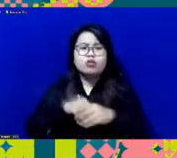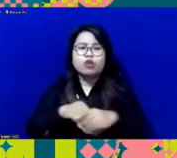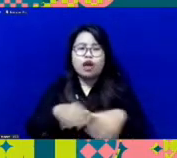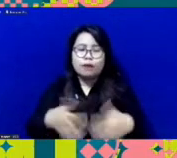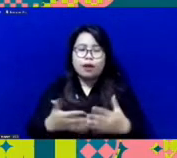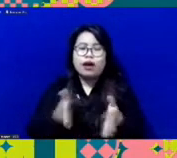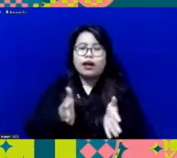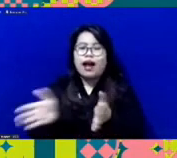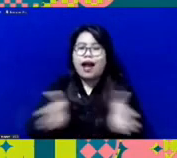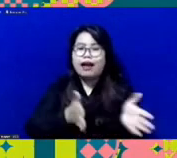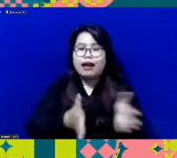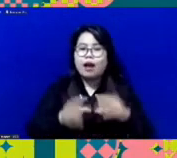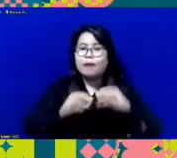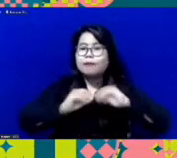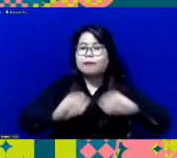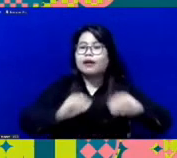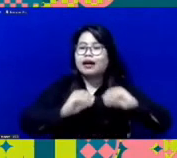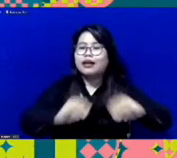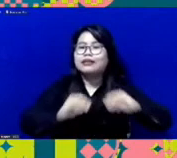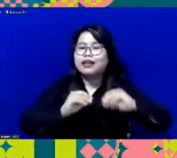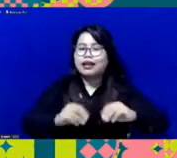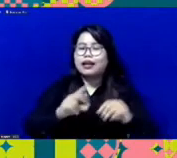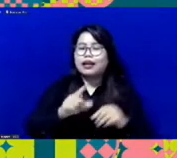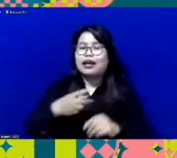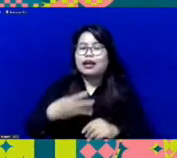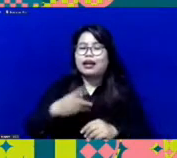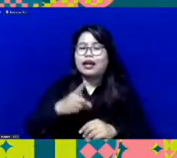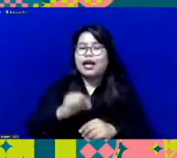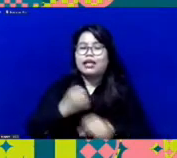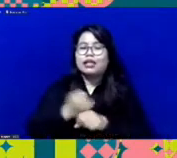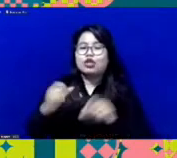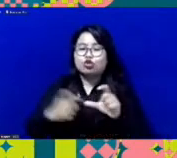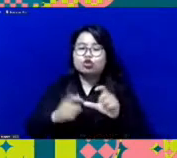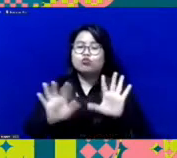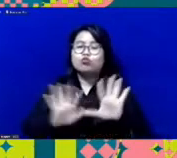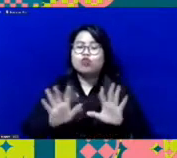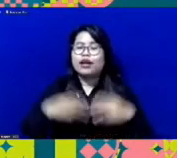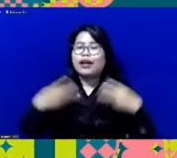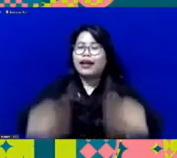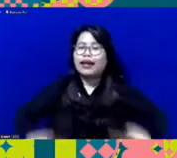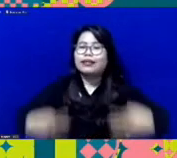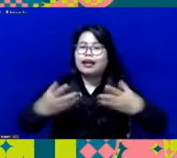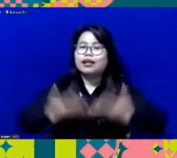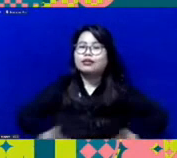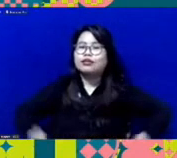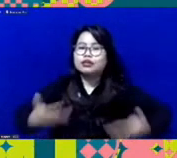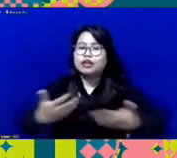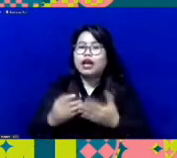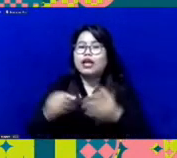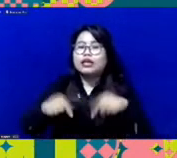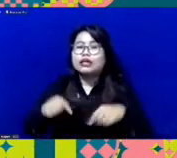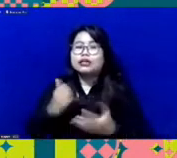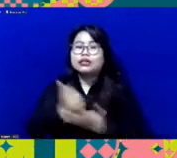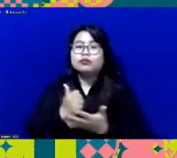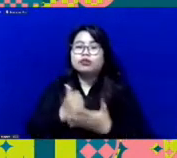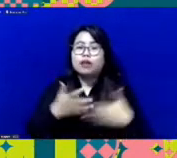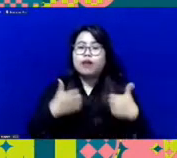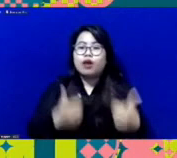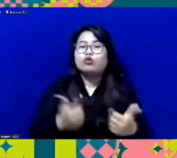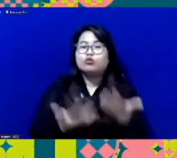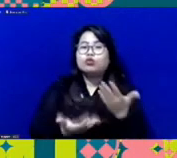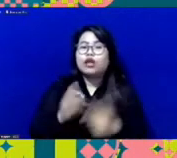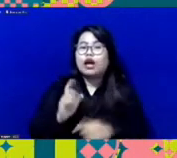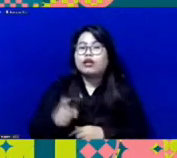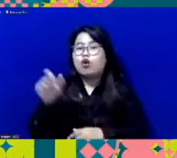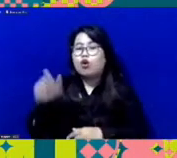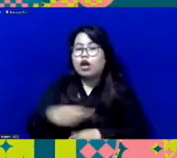teaching, which is good in a way that there is a relationship between Indonesian people with God, but it doesn't actually teach much about